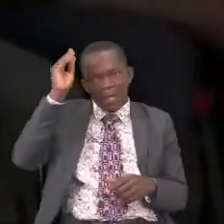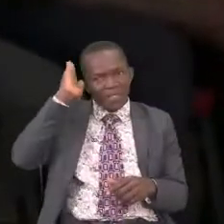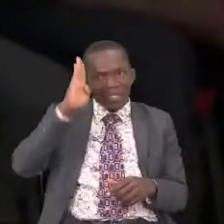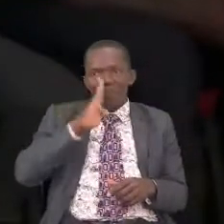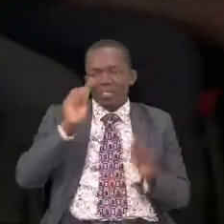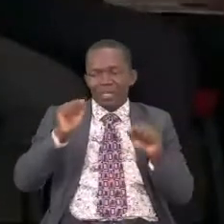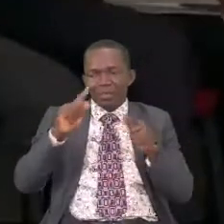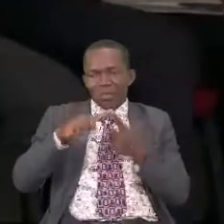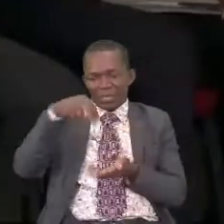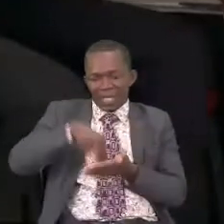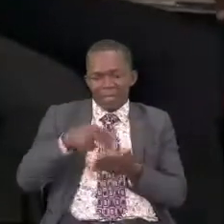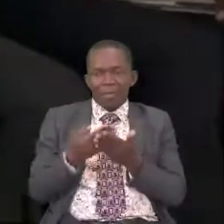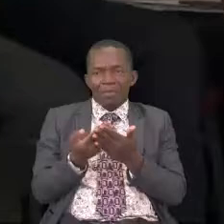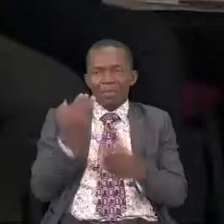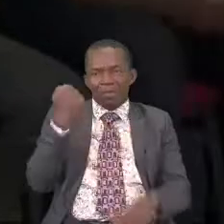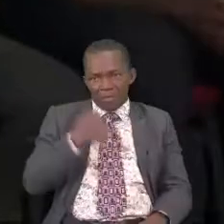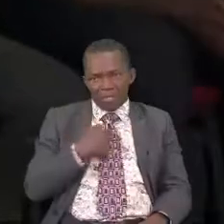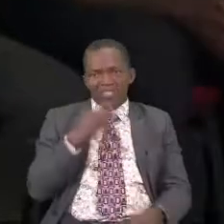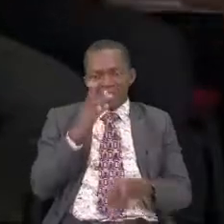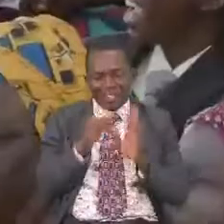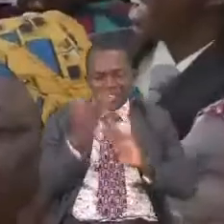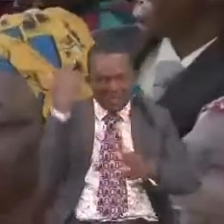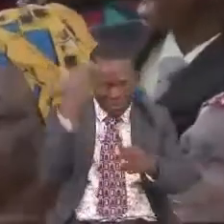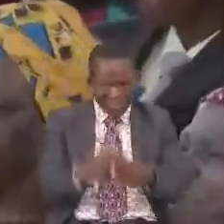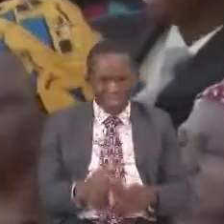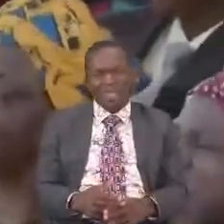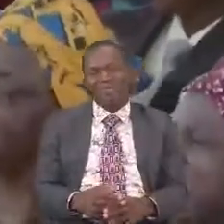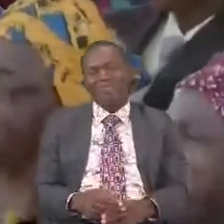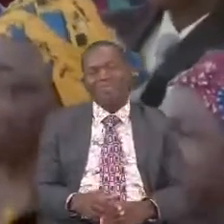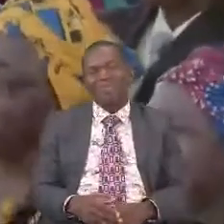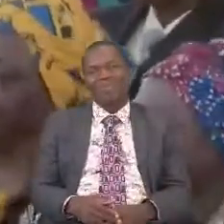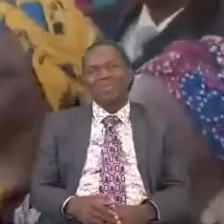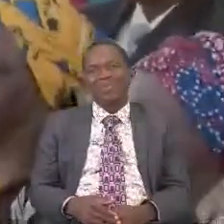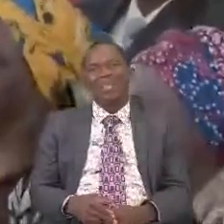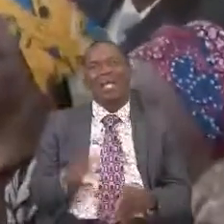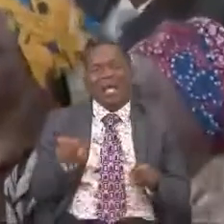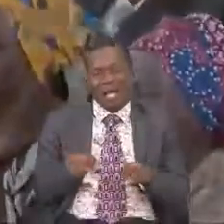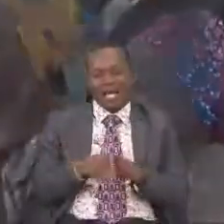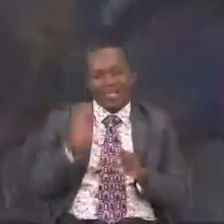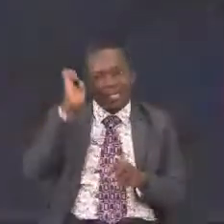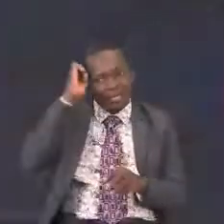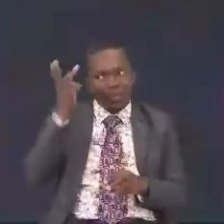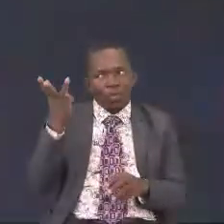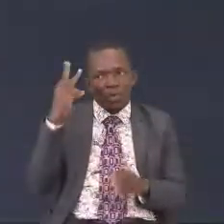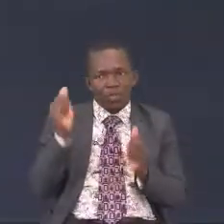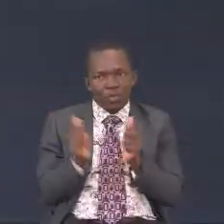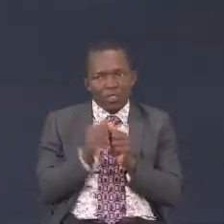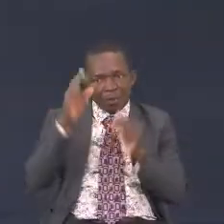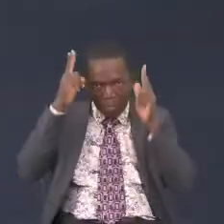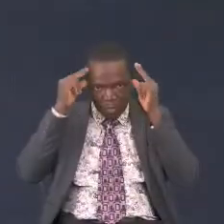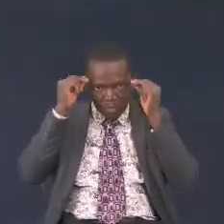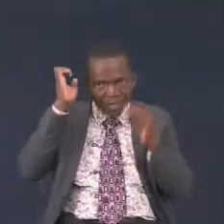Before, in Jesus' name. As he was with Moses, so he will be with